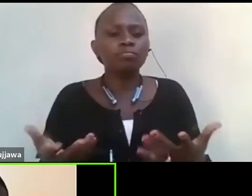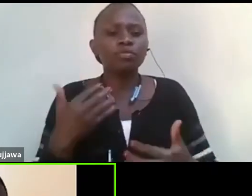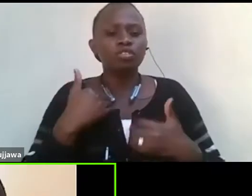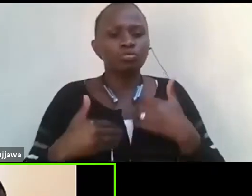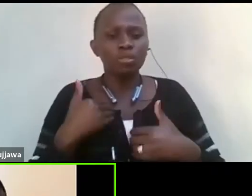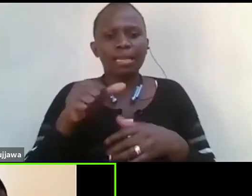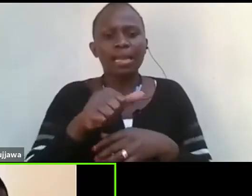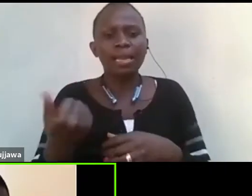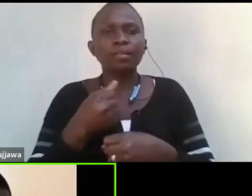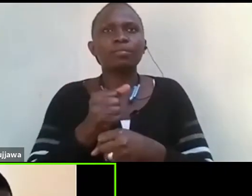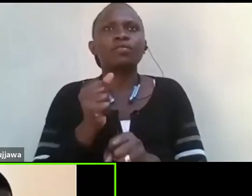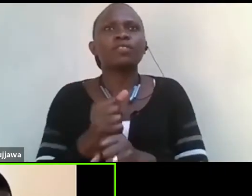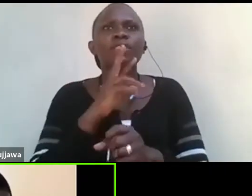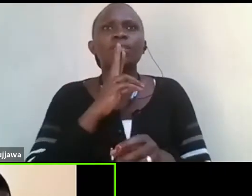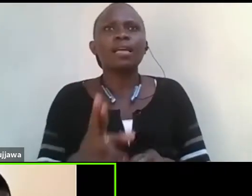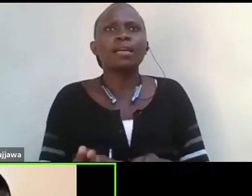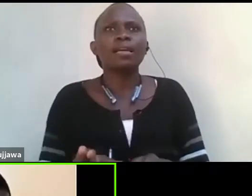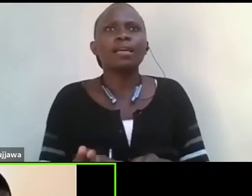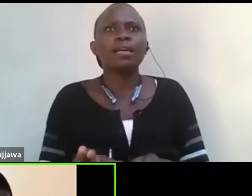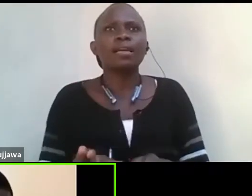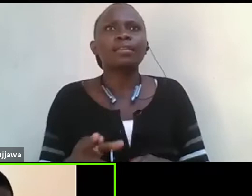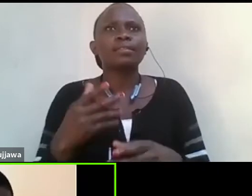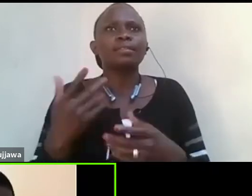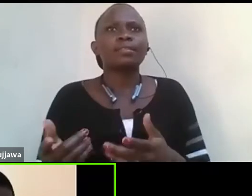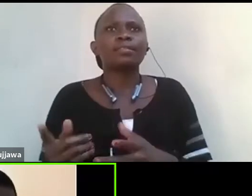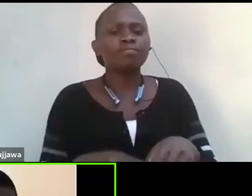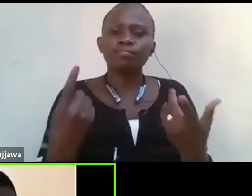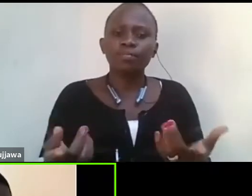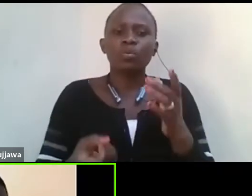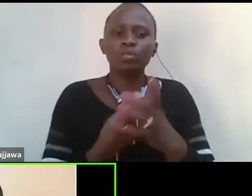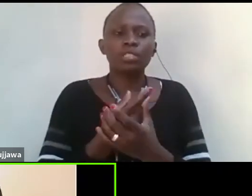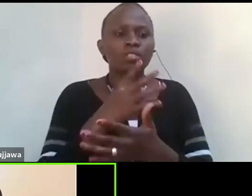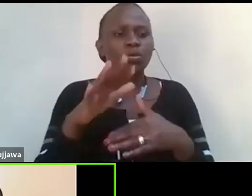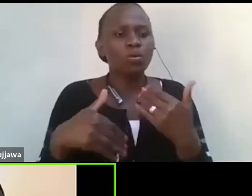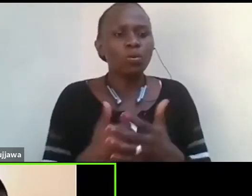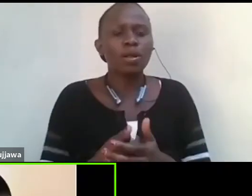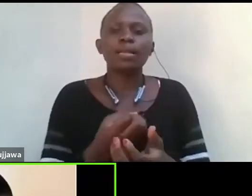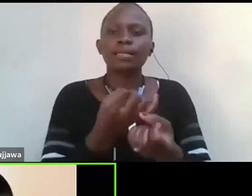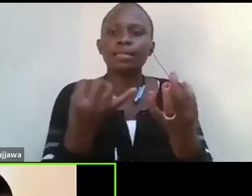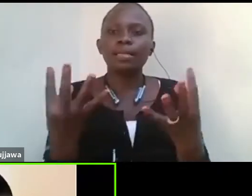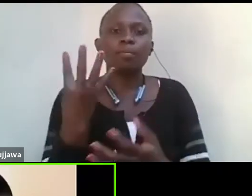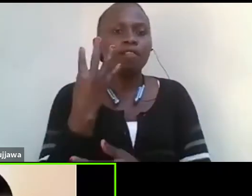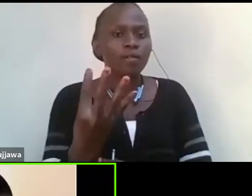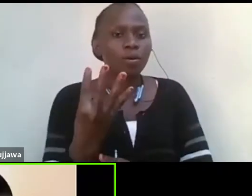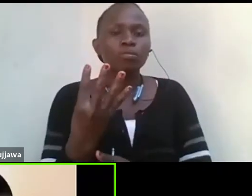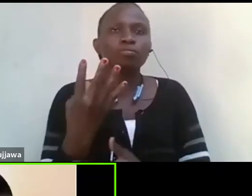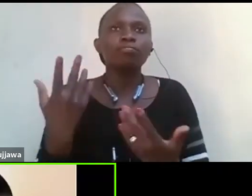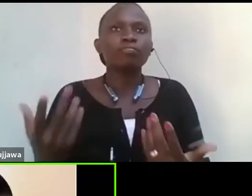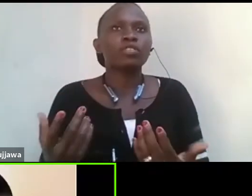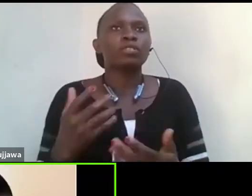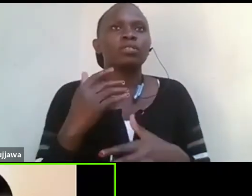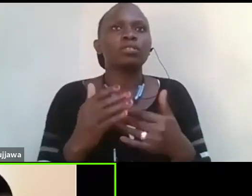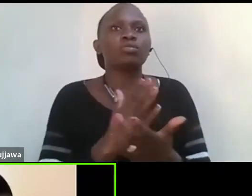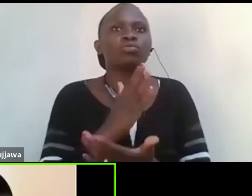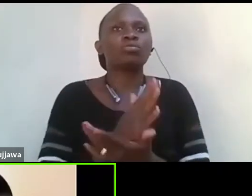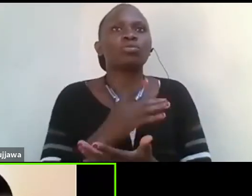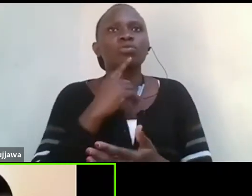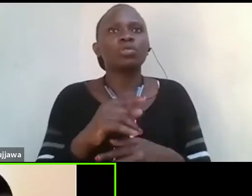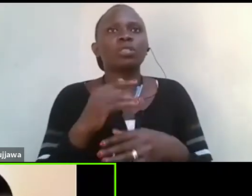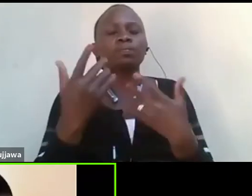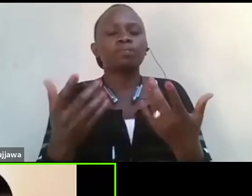is reach out and then take opportunity of this. Then number 4 is participate in initiatives like